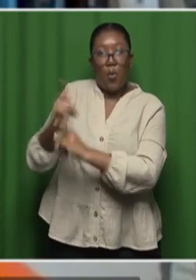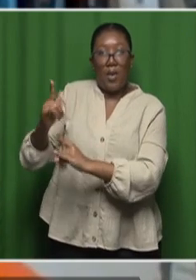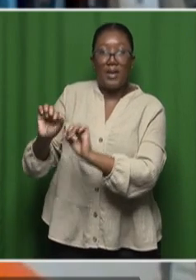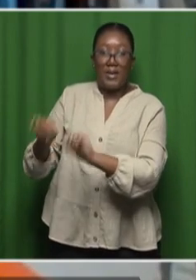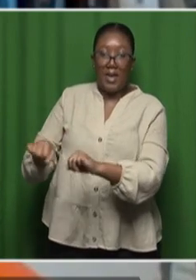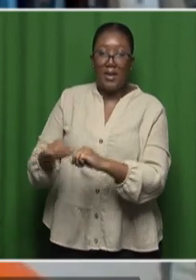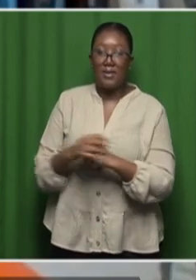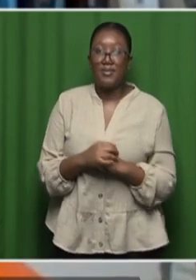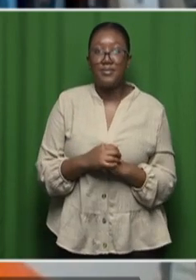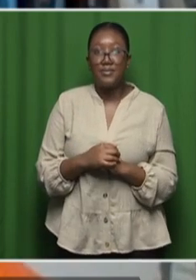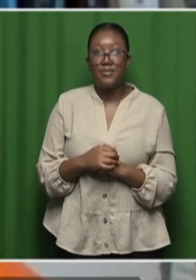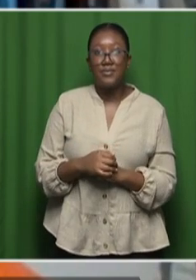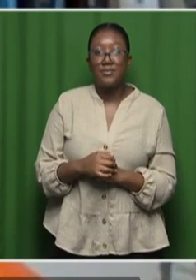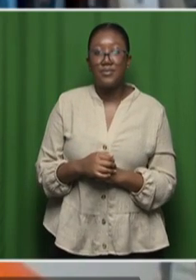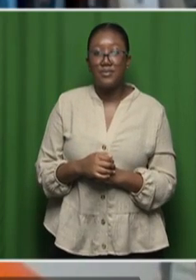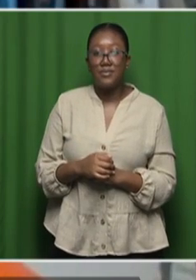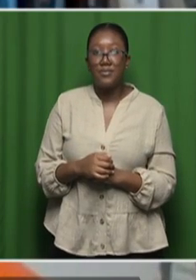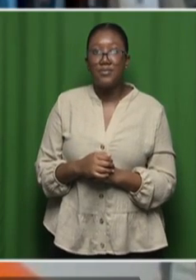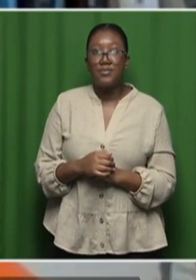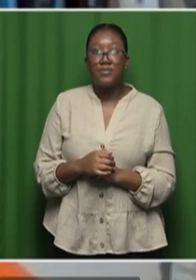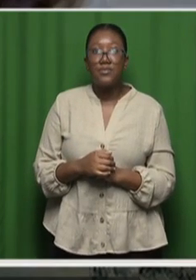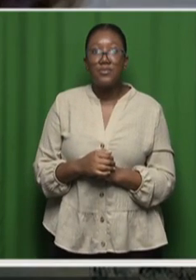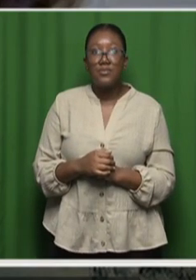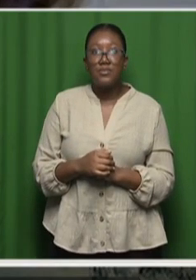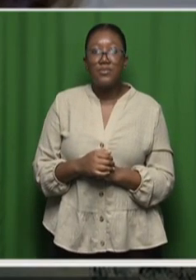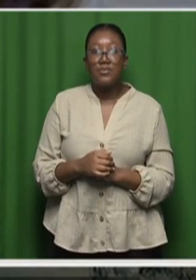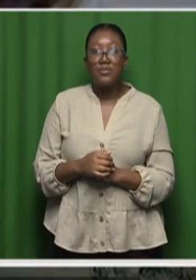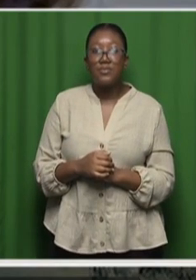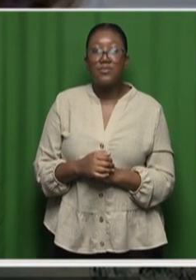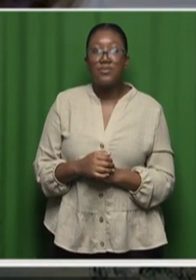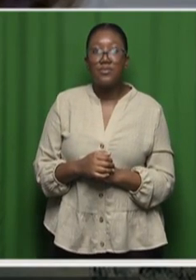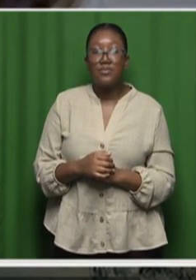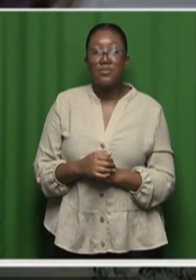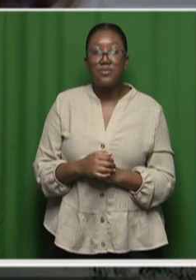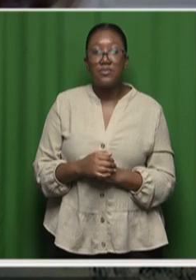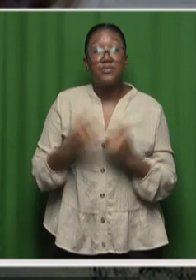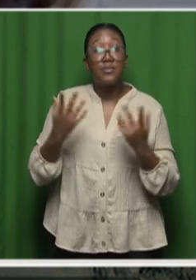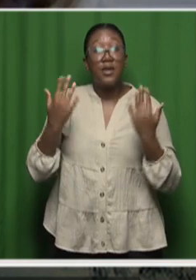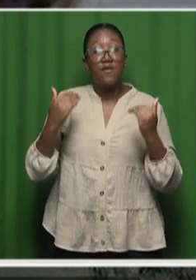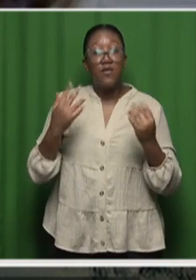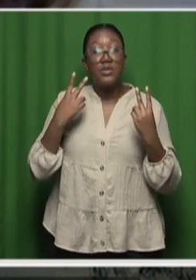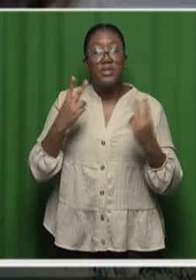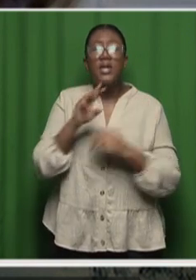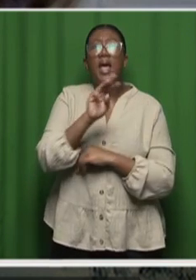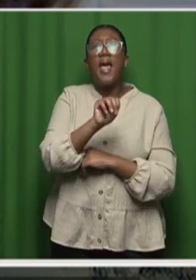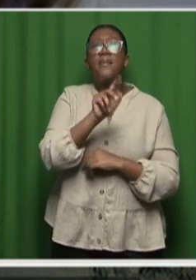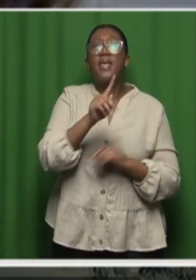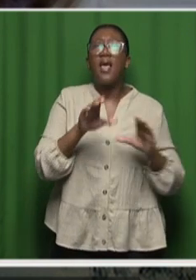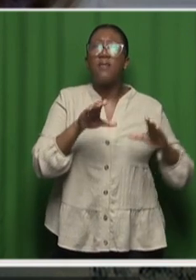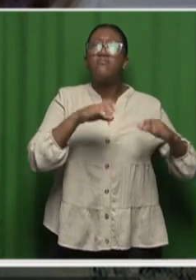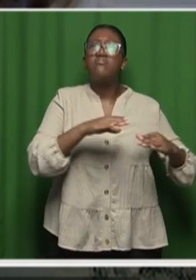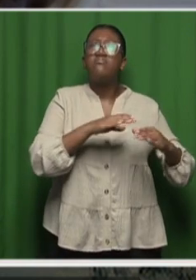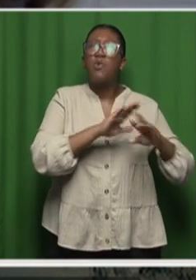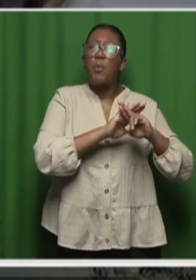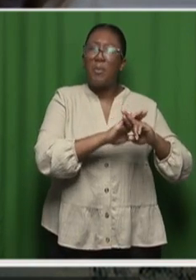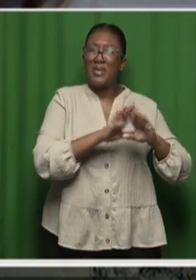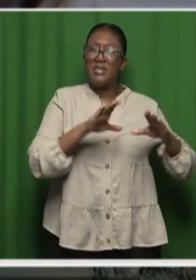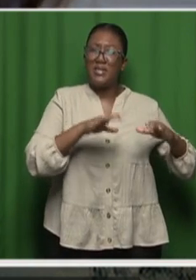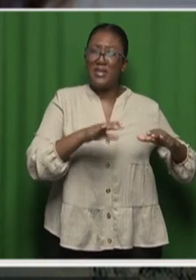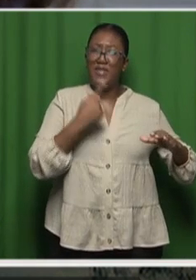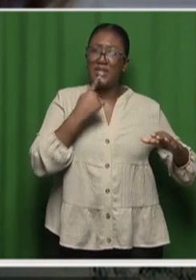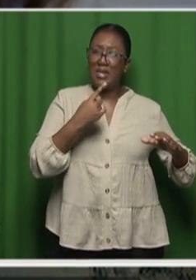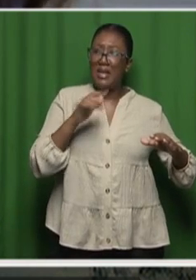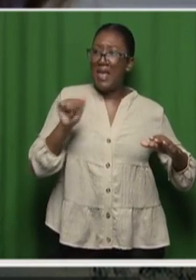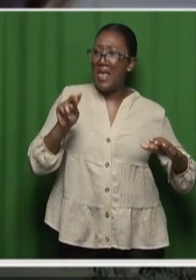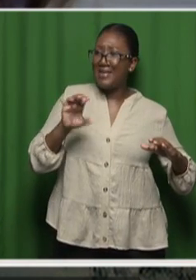their rights against the MK party. So if we look at what the MK representatives were arguing, they were saying that the ANC